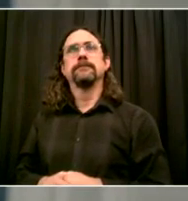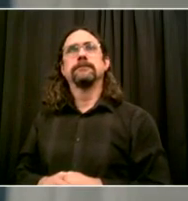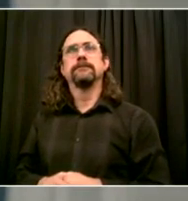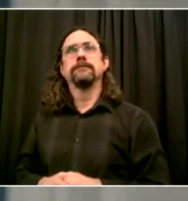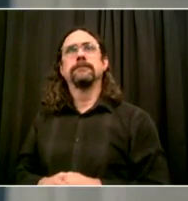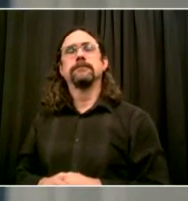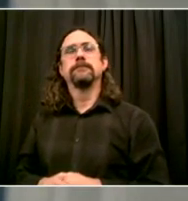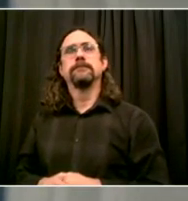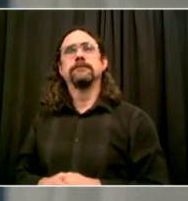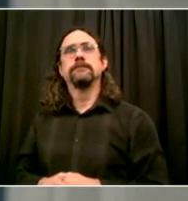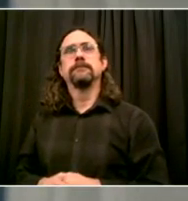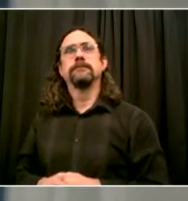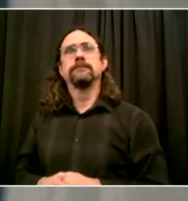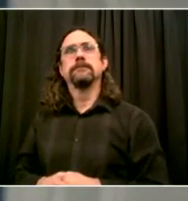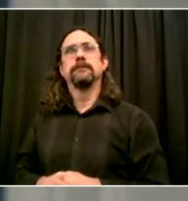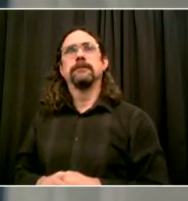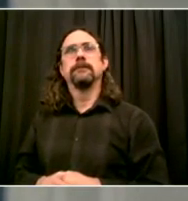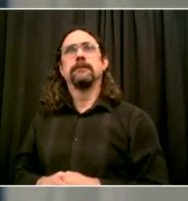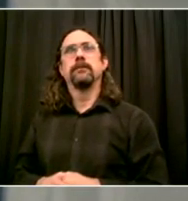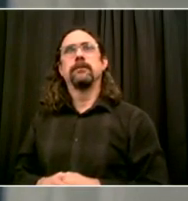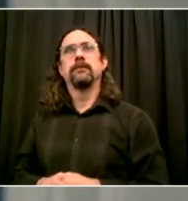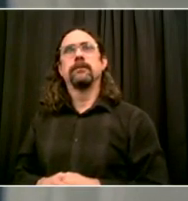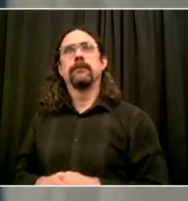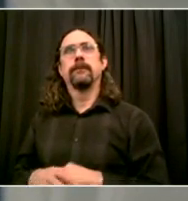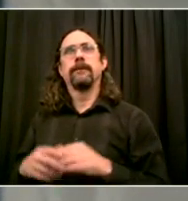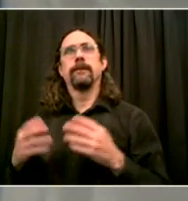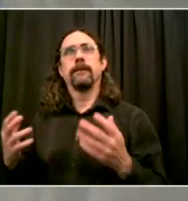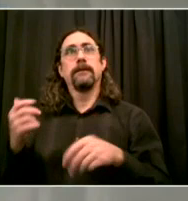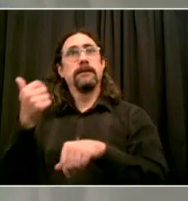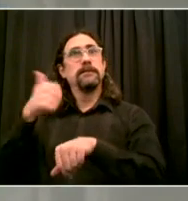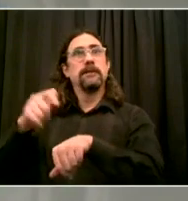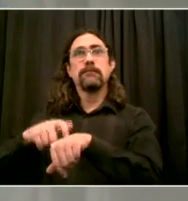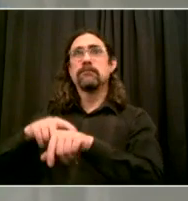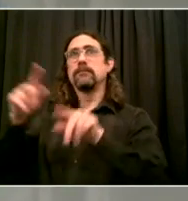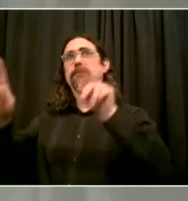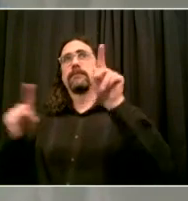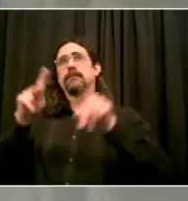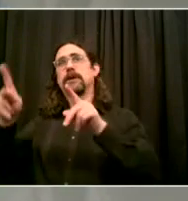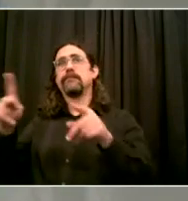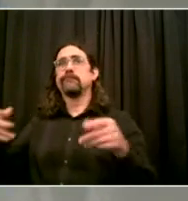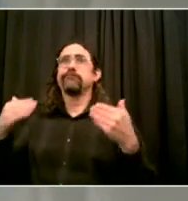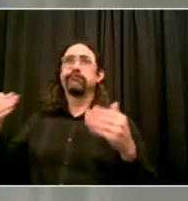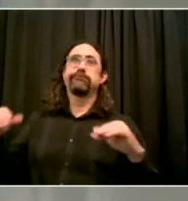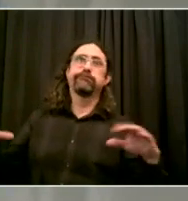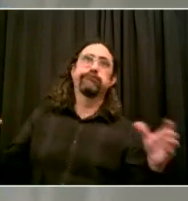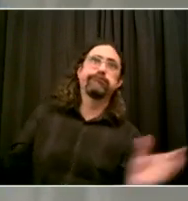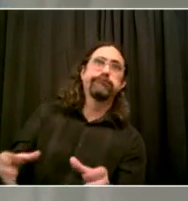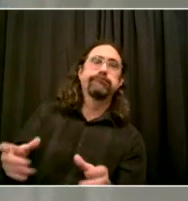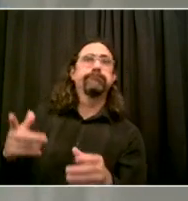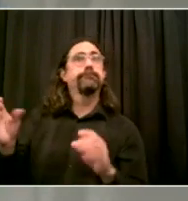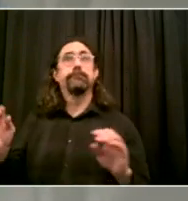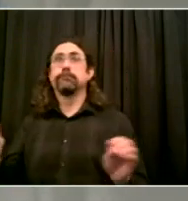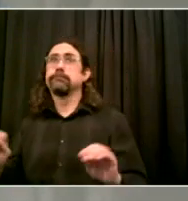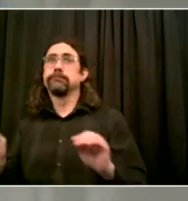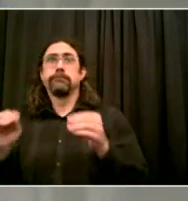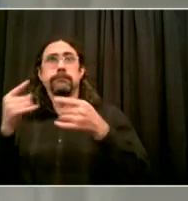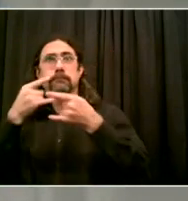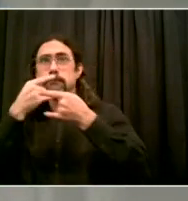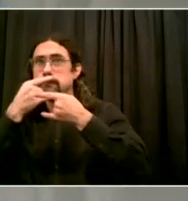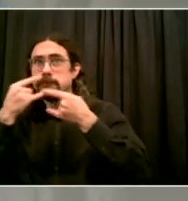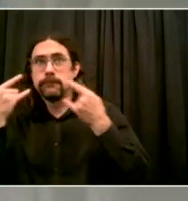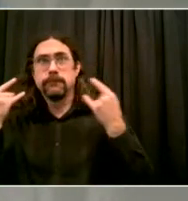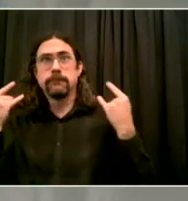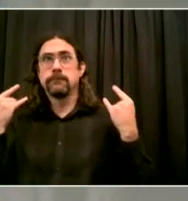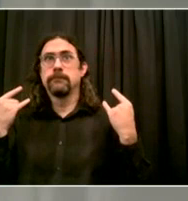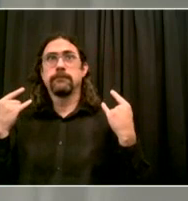but particularly when they gather without masks and indoors. And so that's true of social